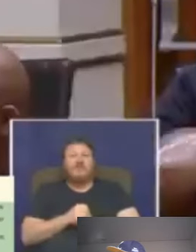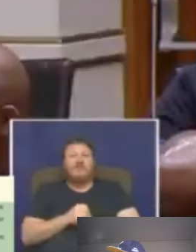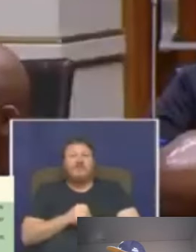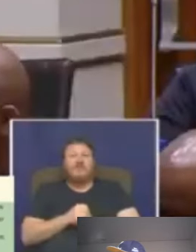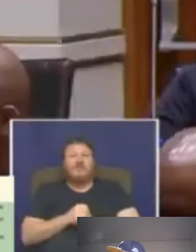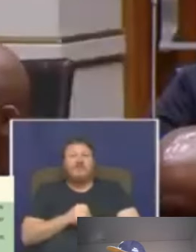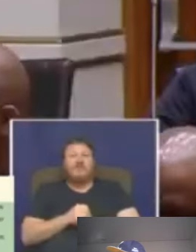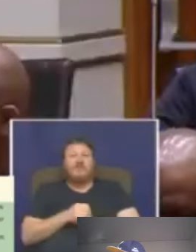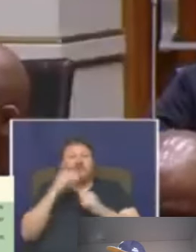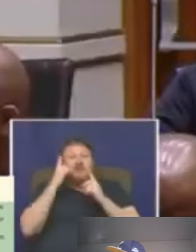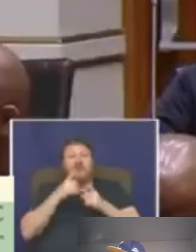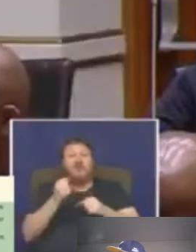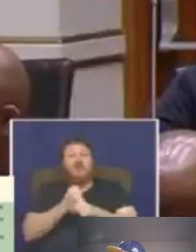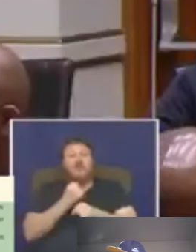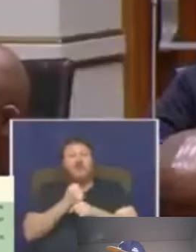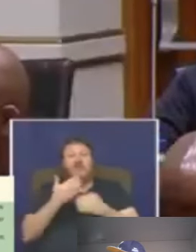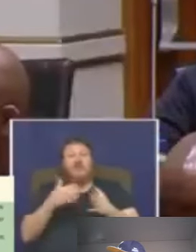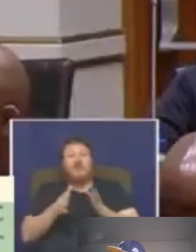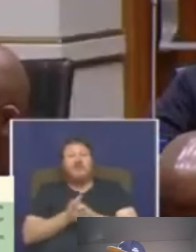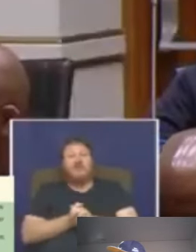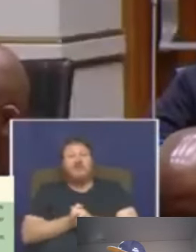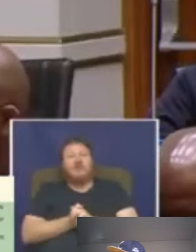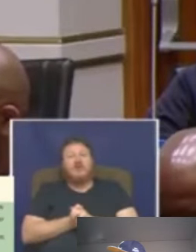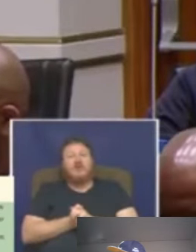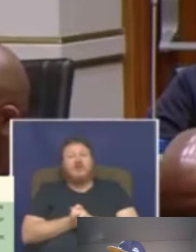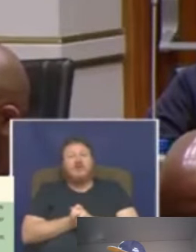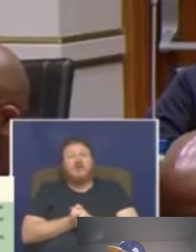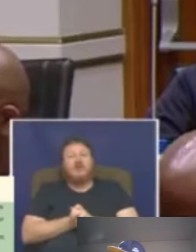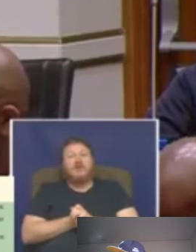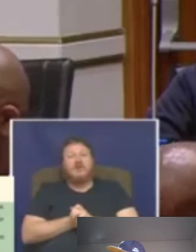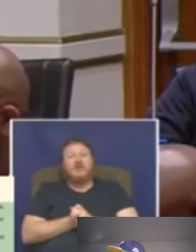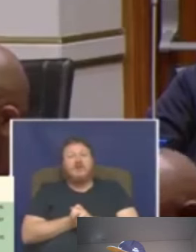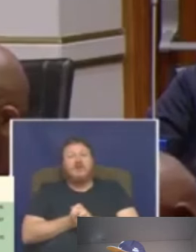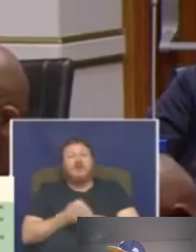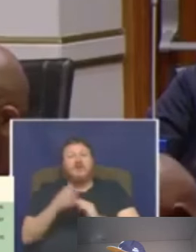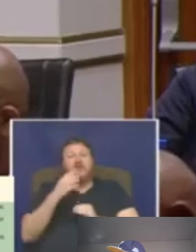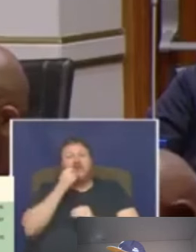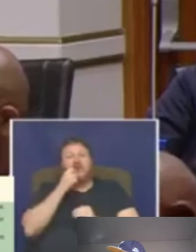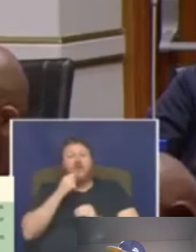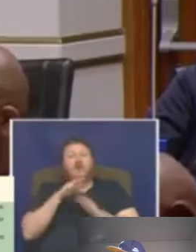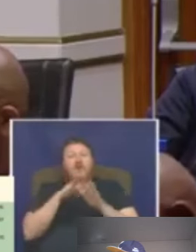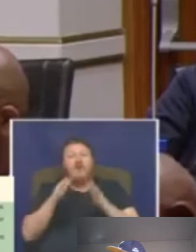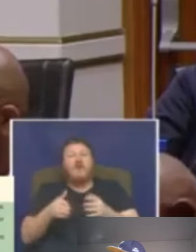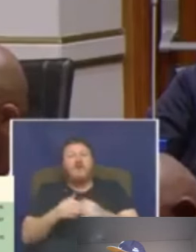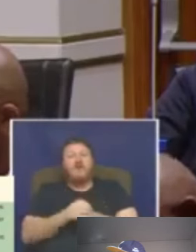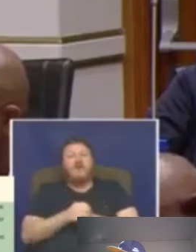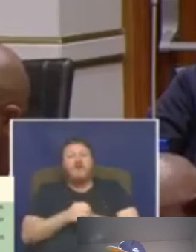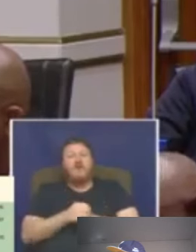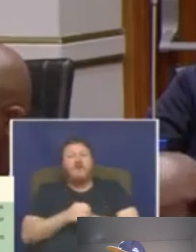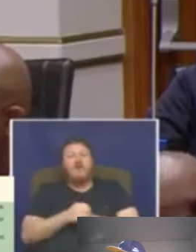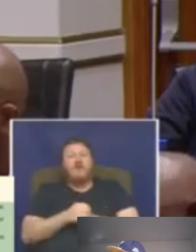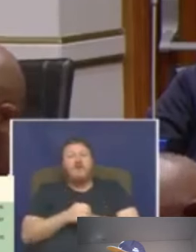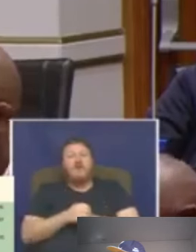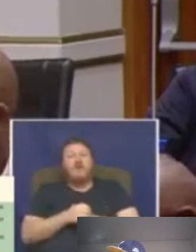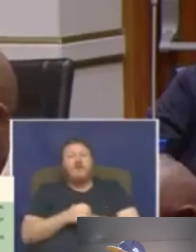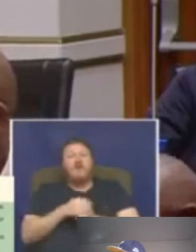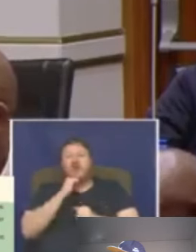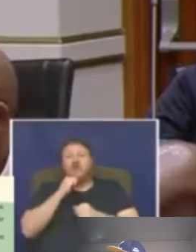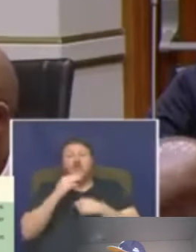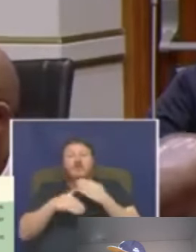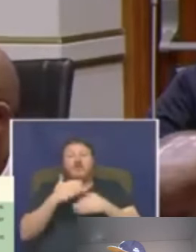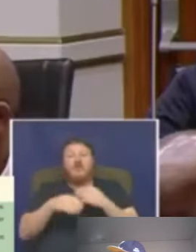Once we've ruled on a matter, that ruling binds all of us, including the man on the podium. So once you've ruled on the matter, he mustn't